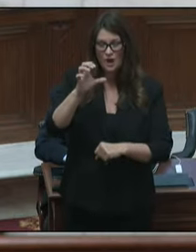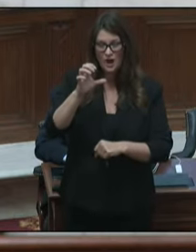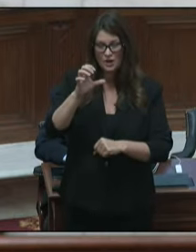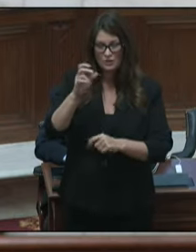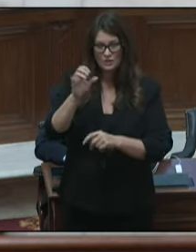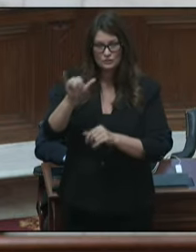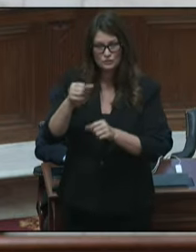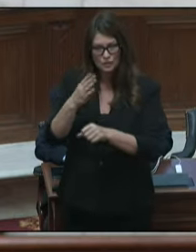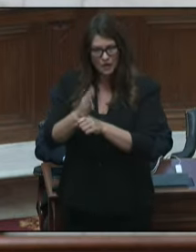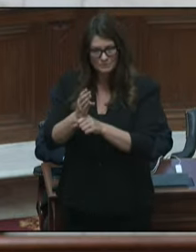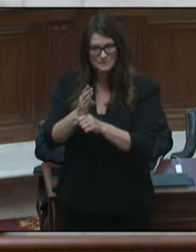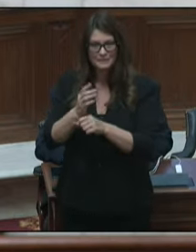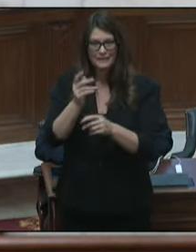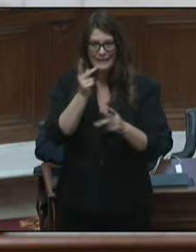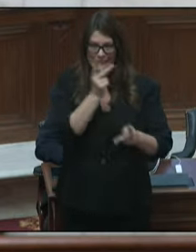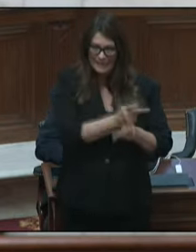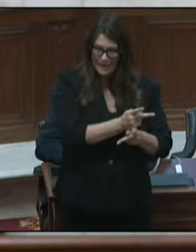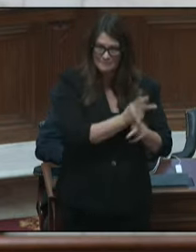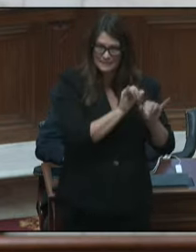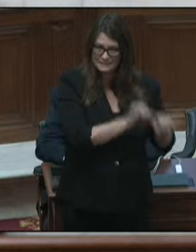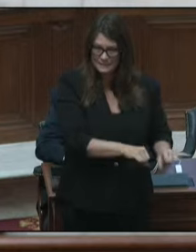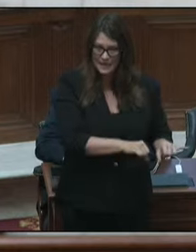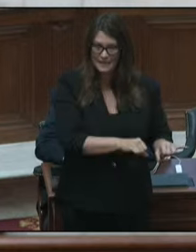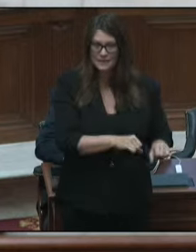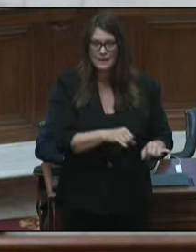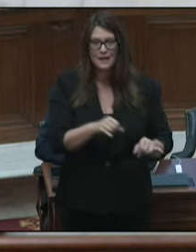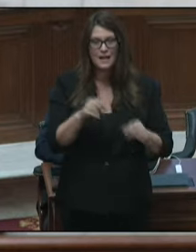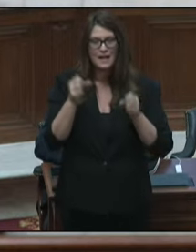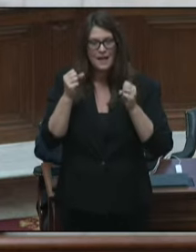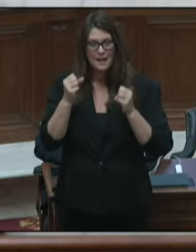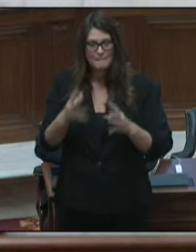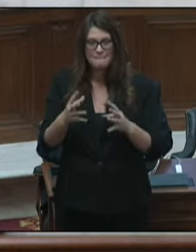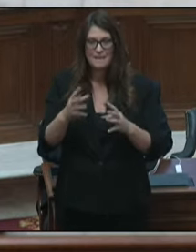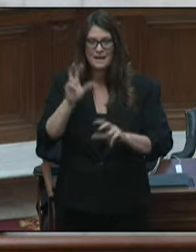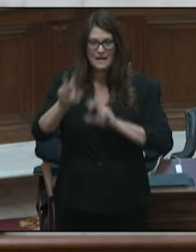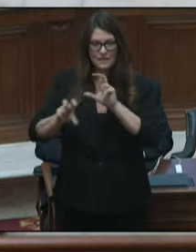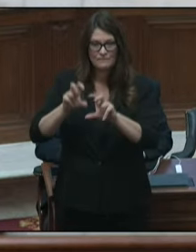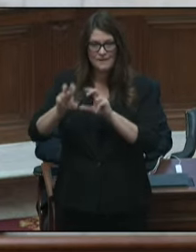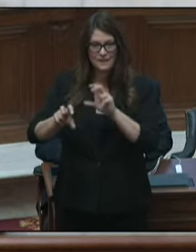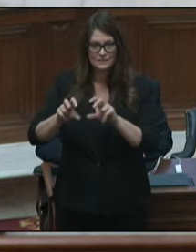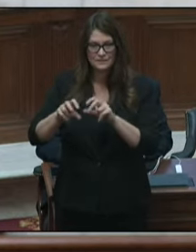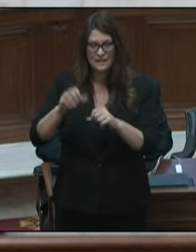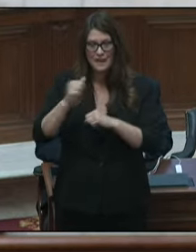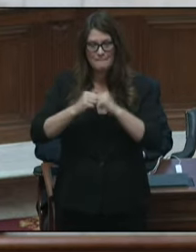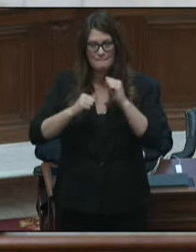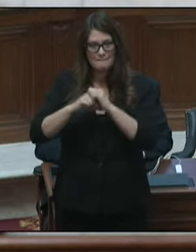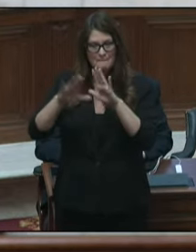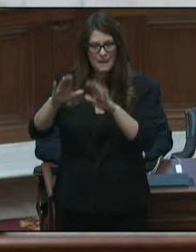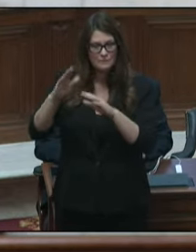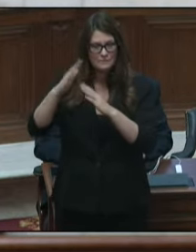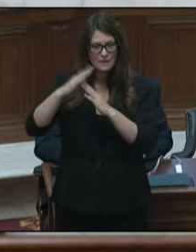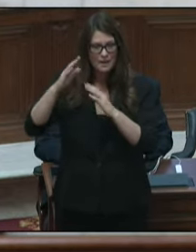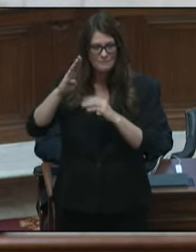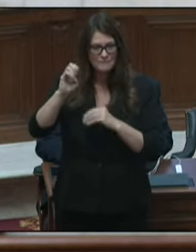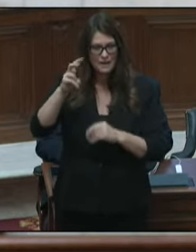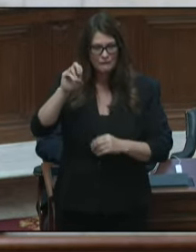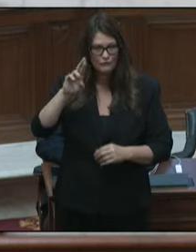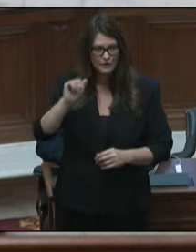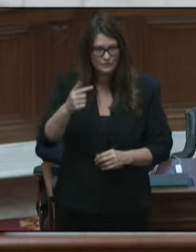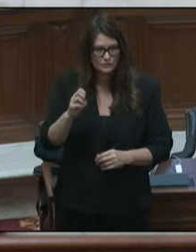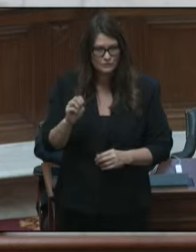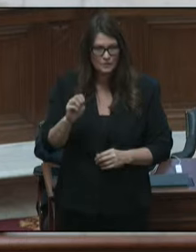retained jobs, and $23 million in investment in Mountaintop Beverage is coming to Morgantown with